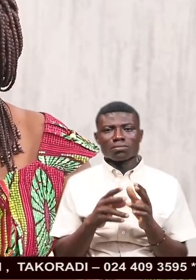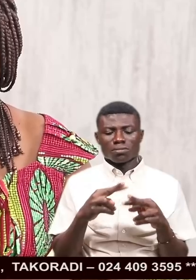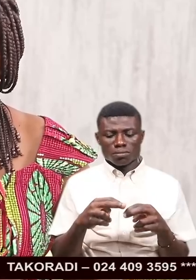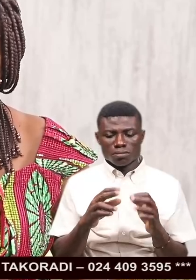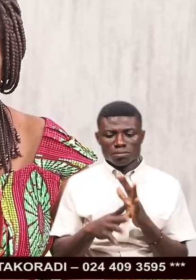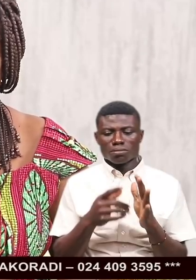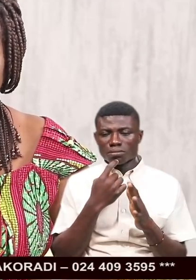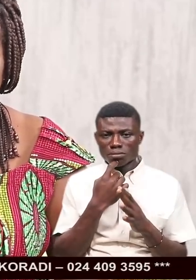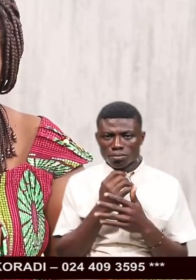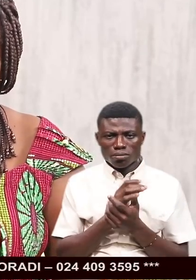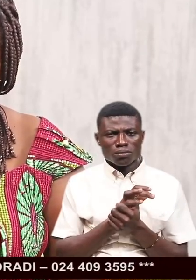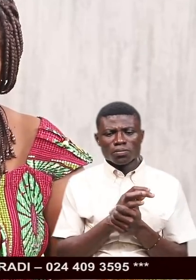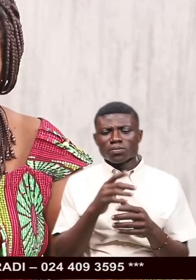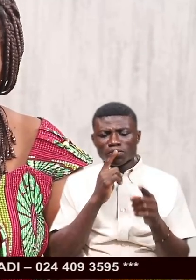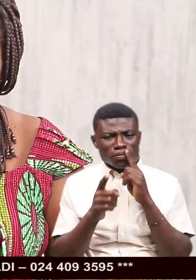se